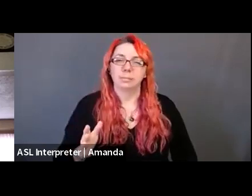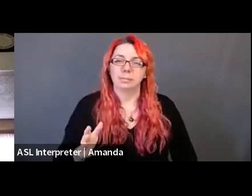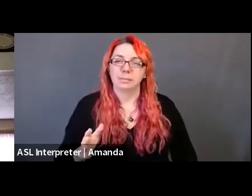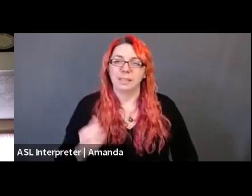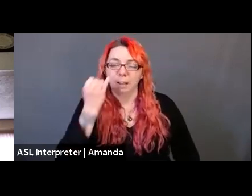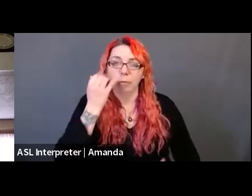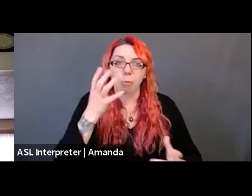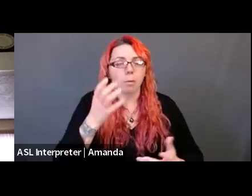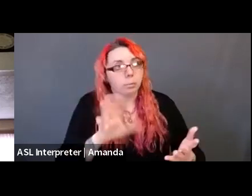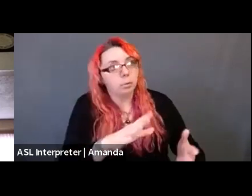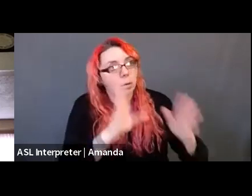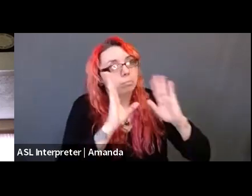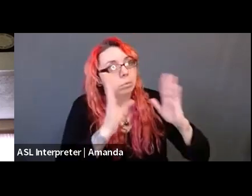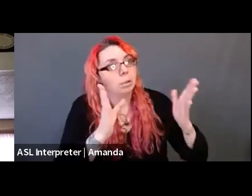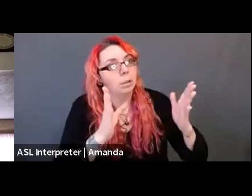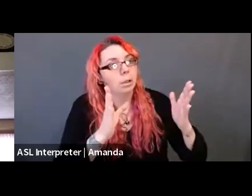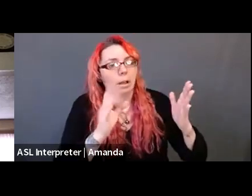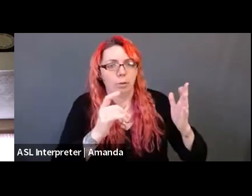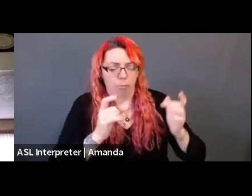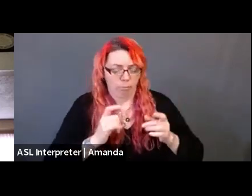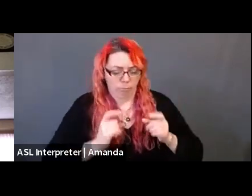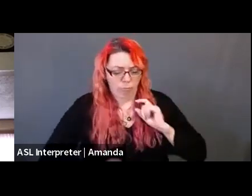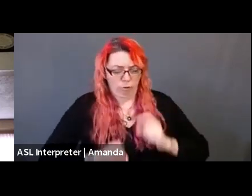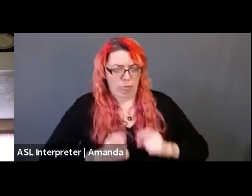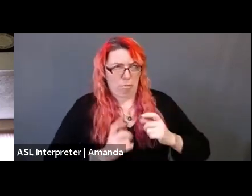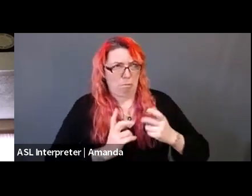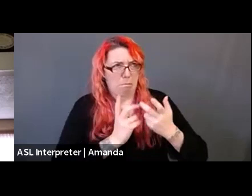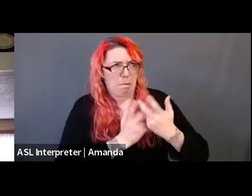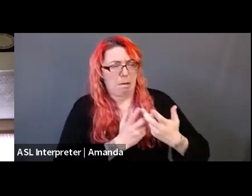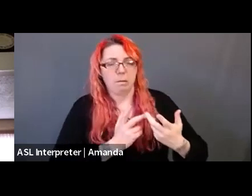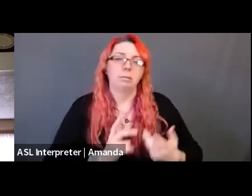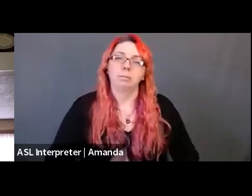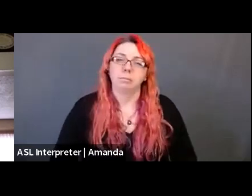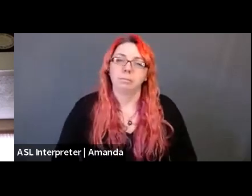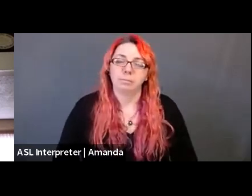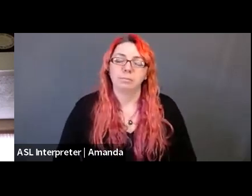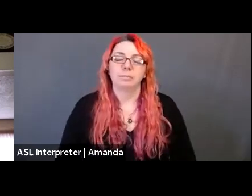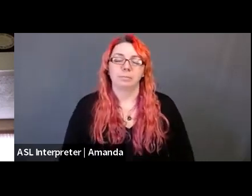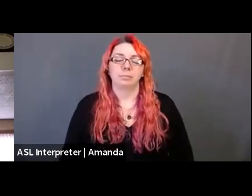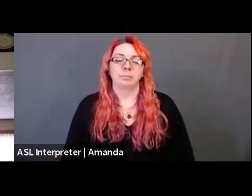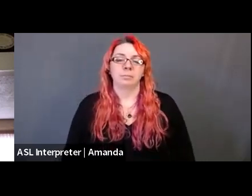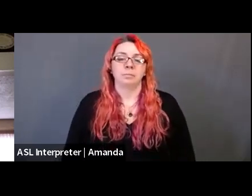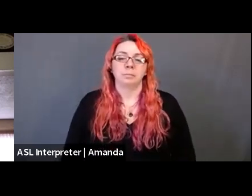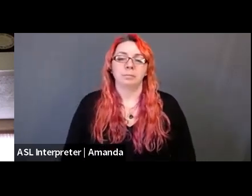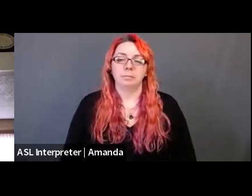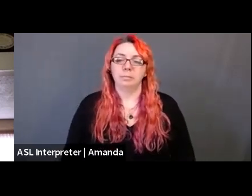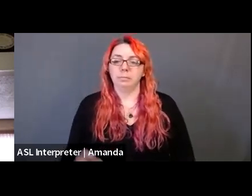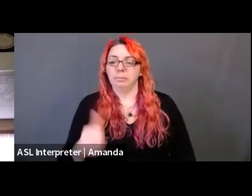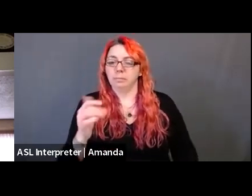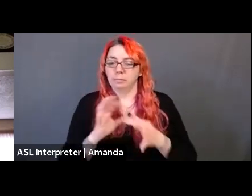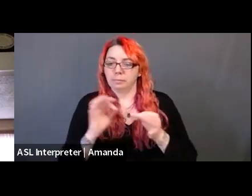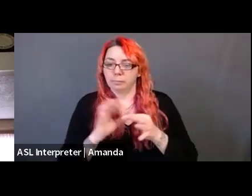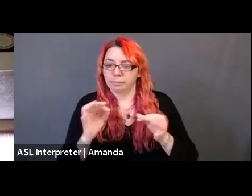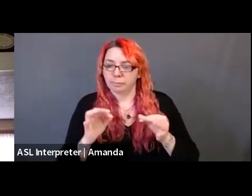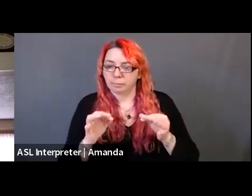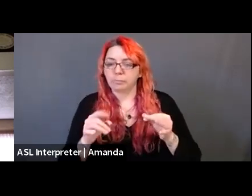And from Sam, reminding me of something I heard once about how there's no right way to protest. People will always find a reason that you